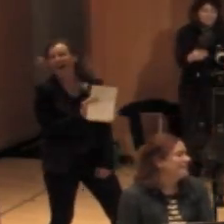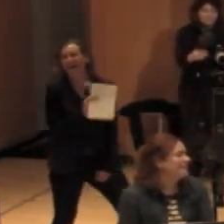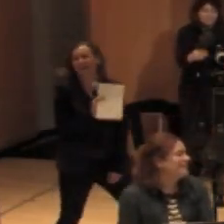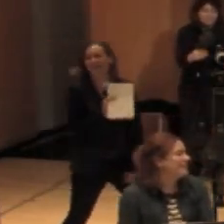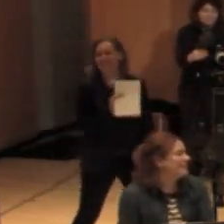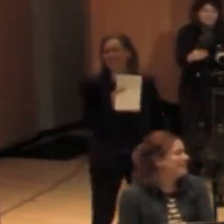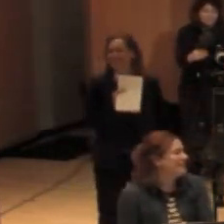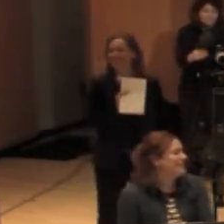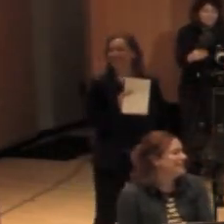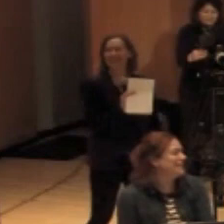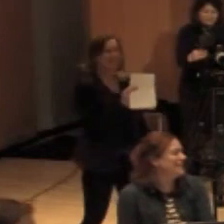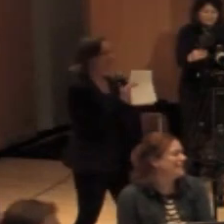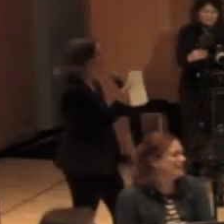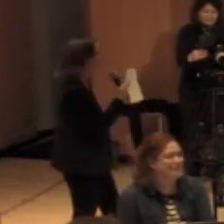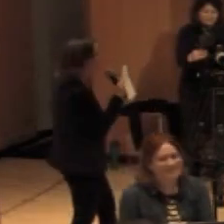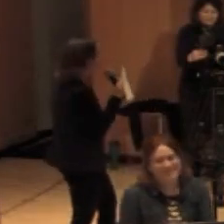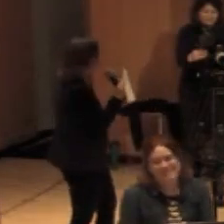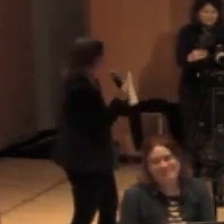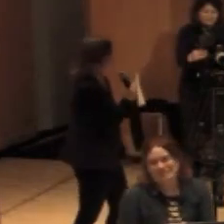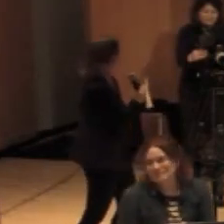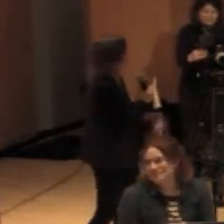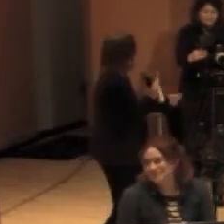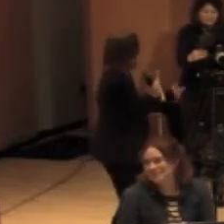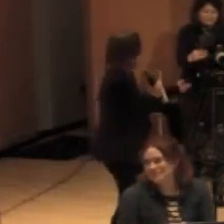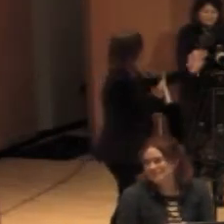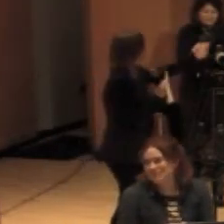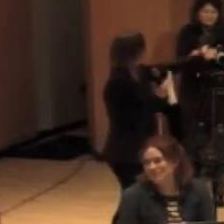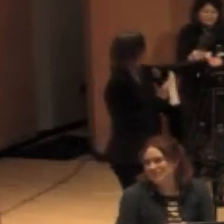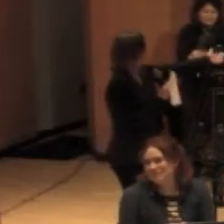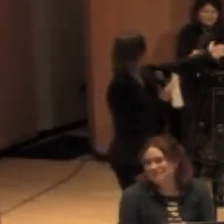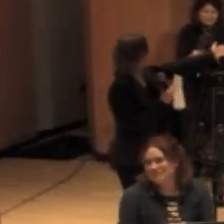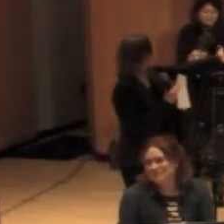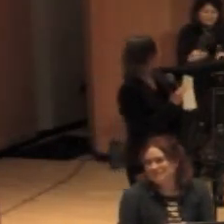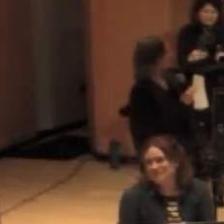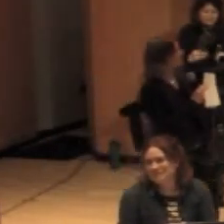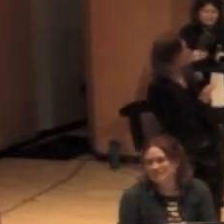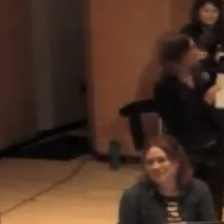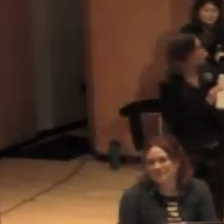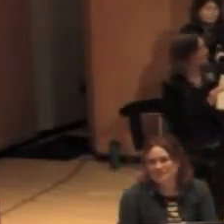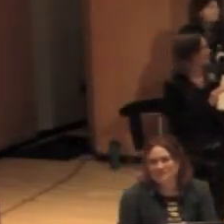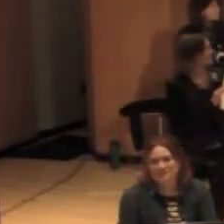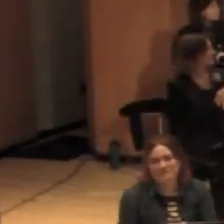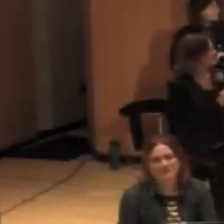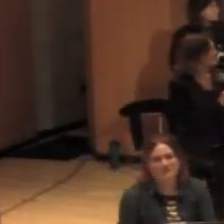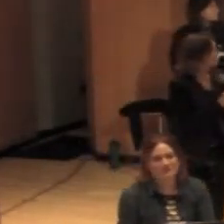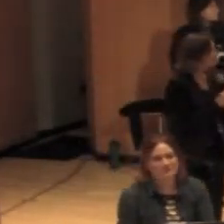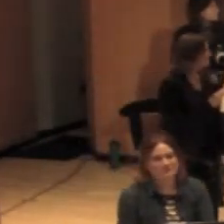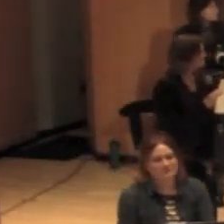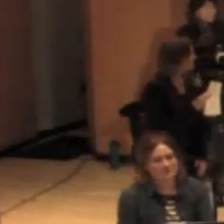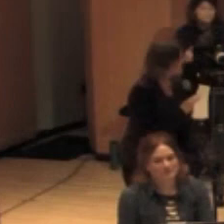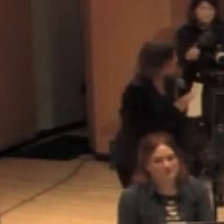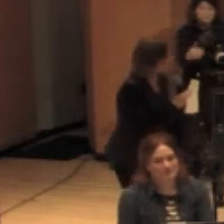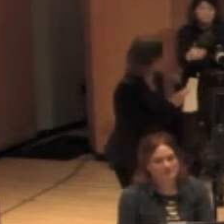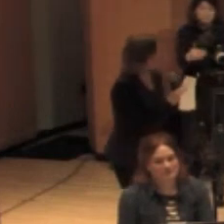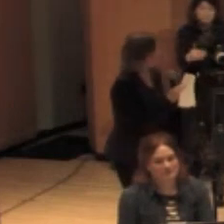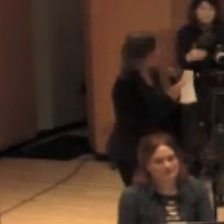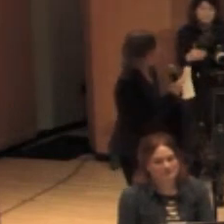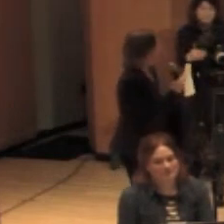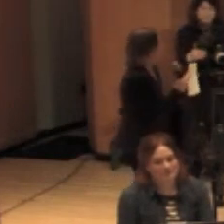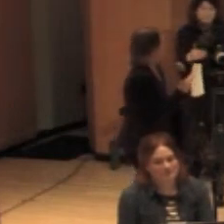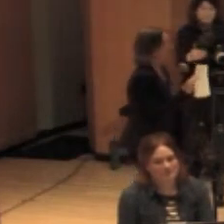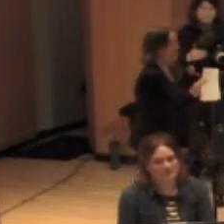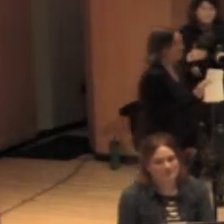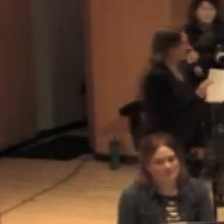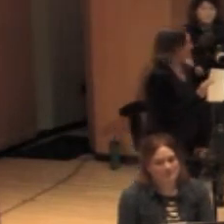we know what you meant Raymond it's okay we got it um so we have Raymond and Frank who are um playing